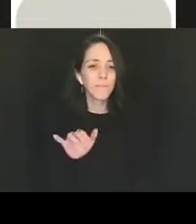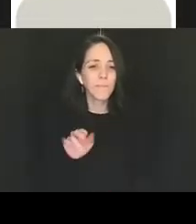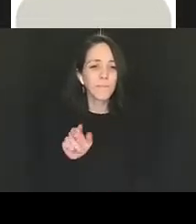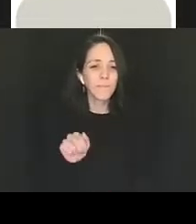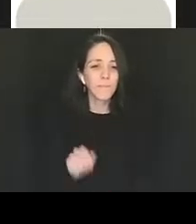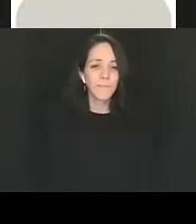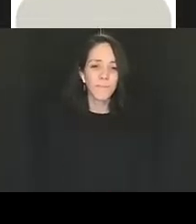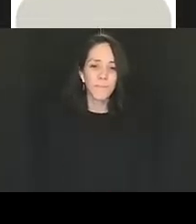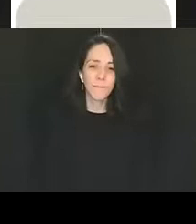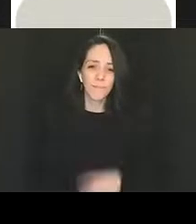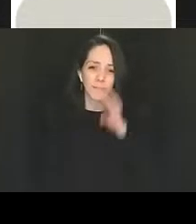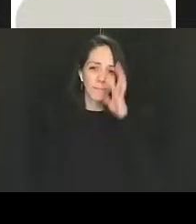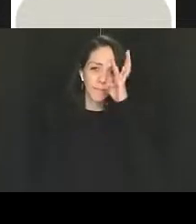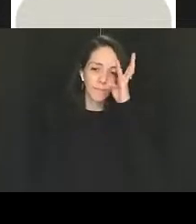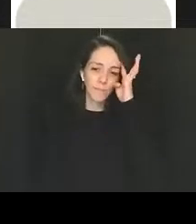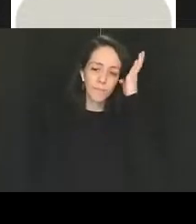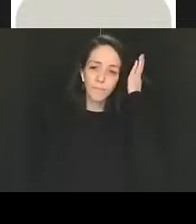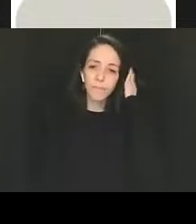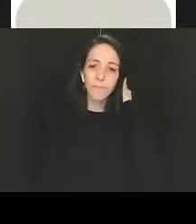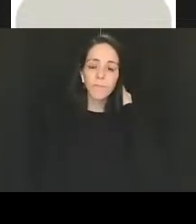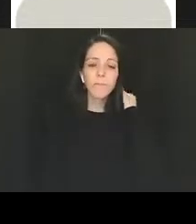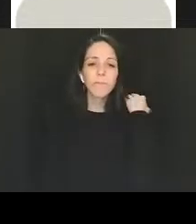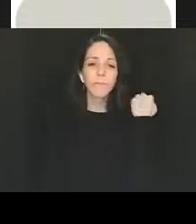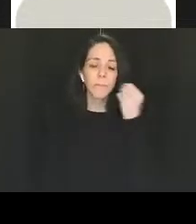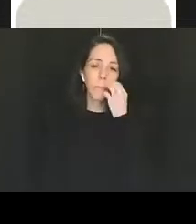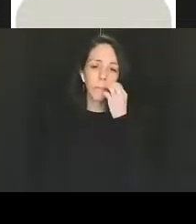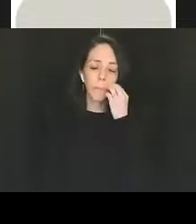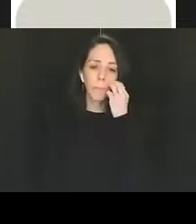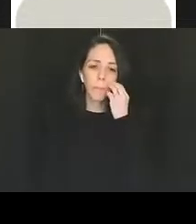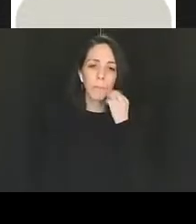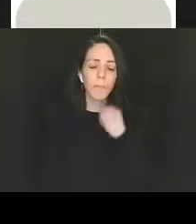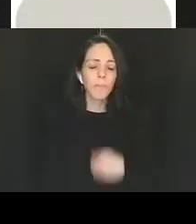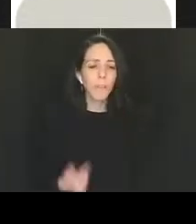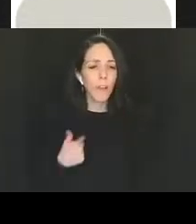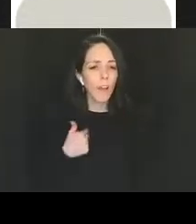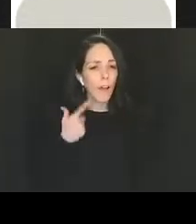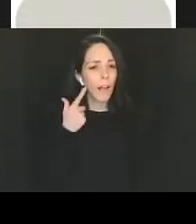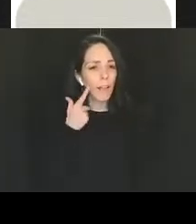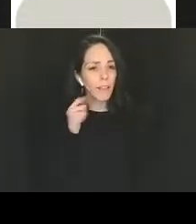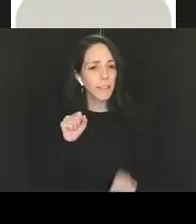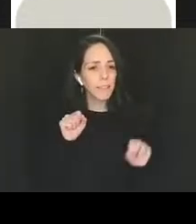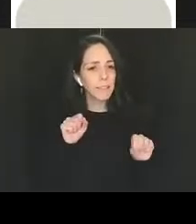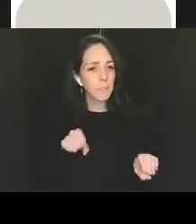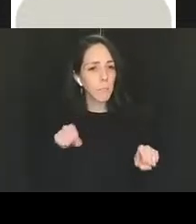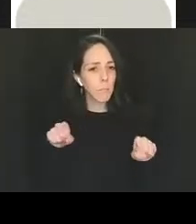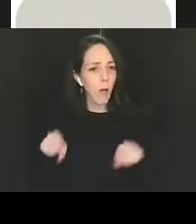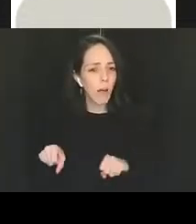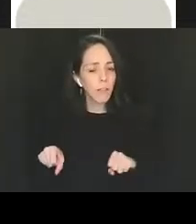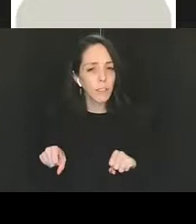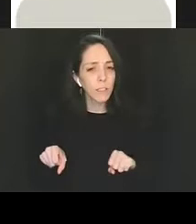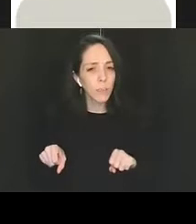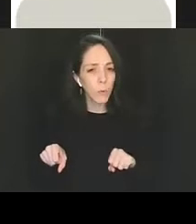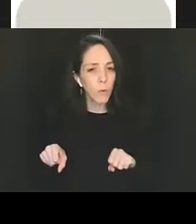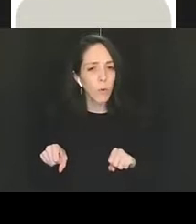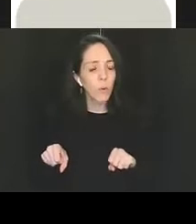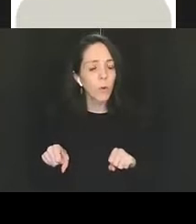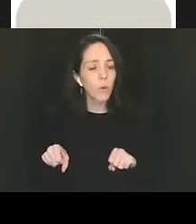you. I think it is possible to align overlapping